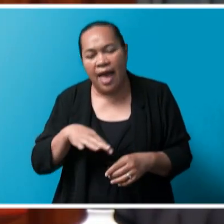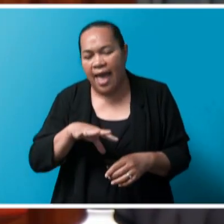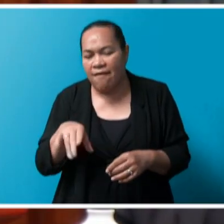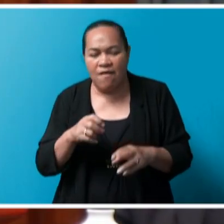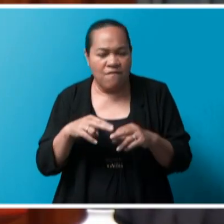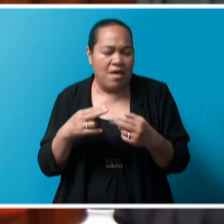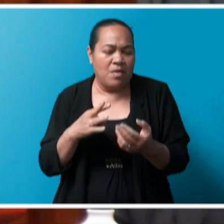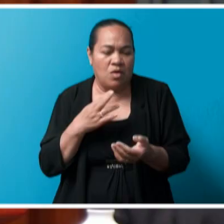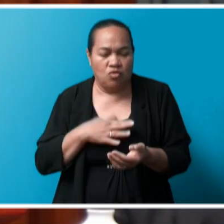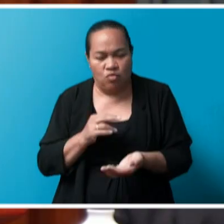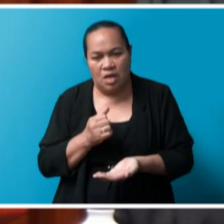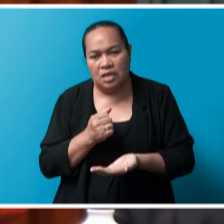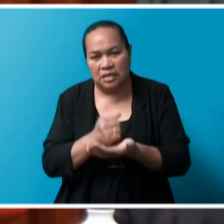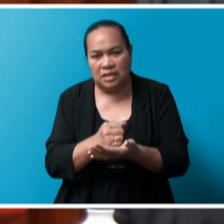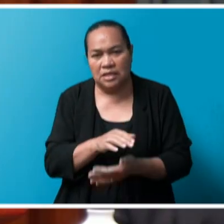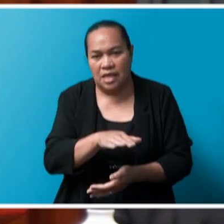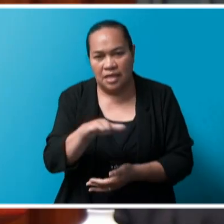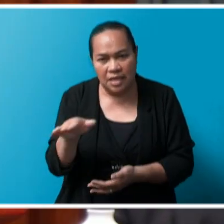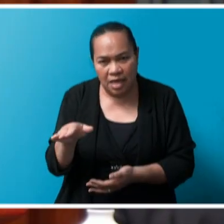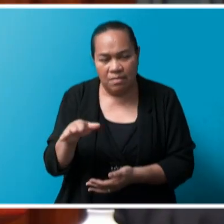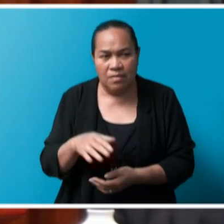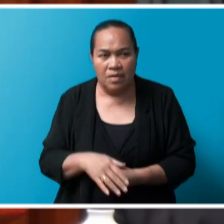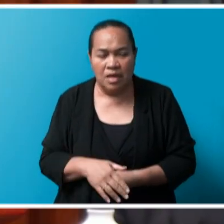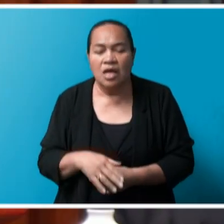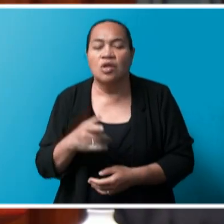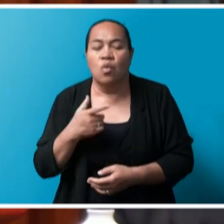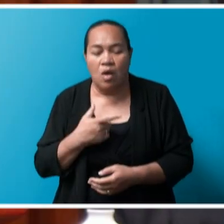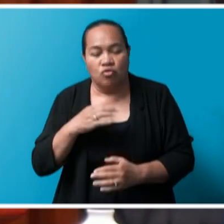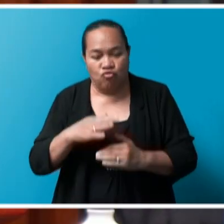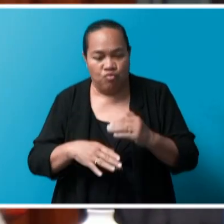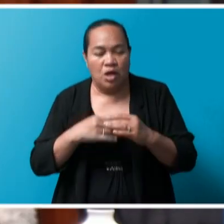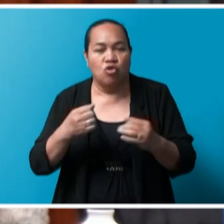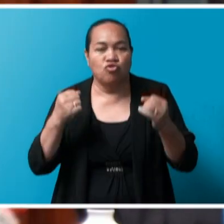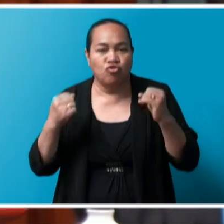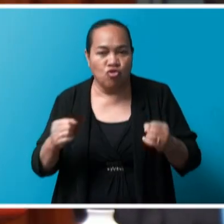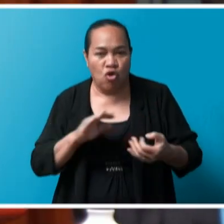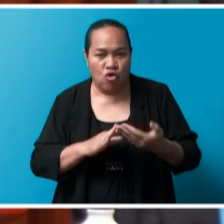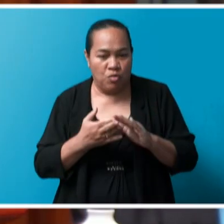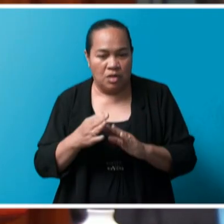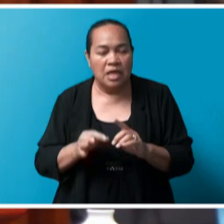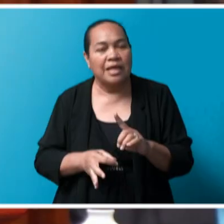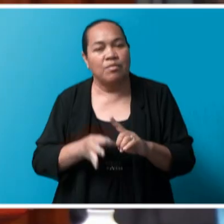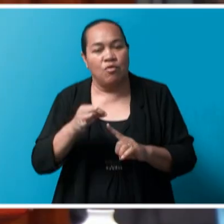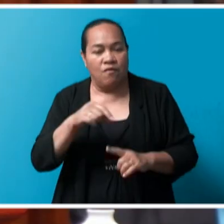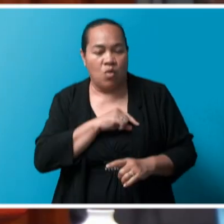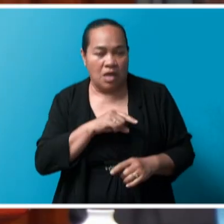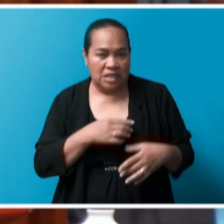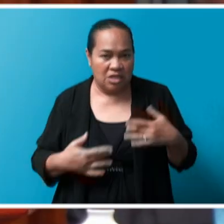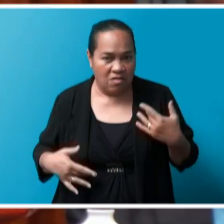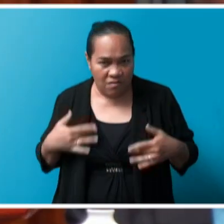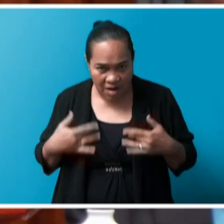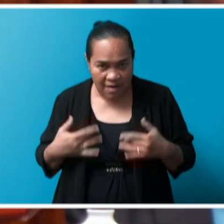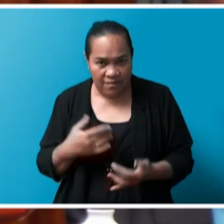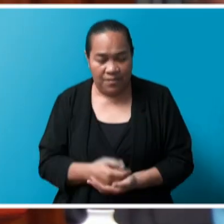every affordable home constructed represents another step towards building strong communities and improving the quality of life for all Fijians. It is through